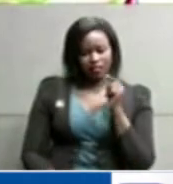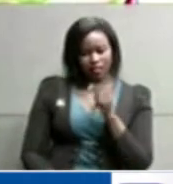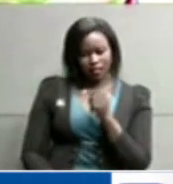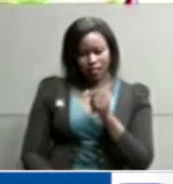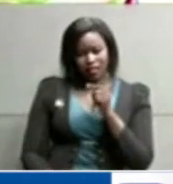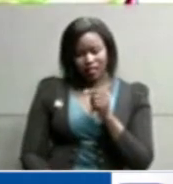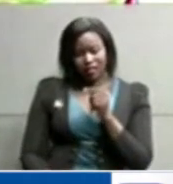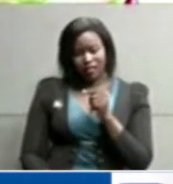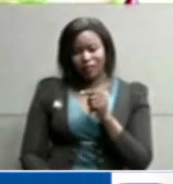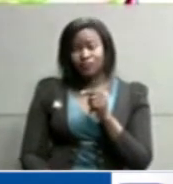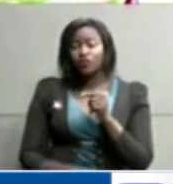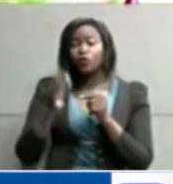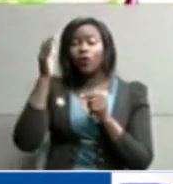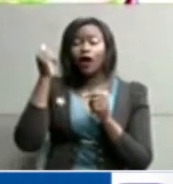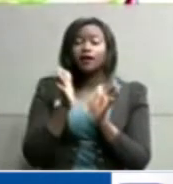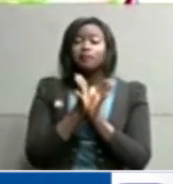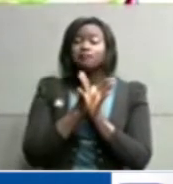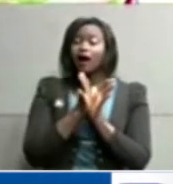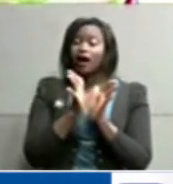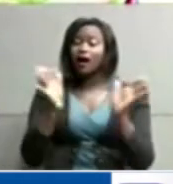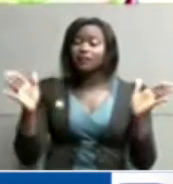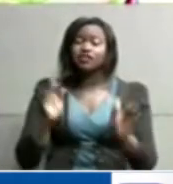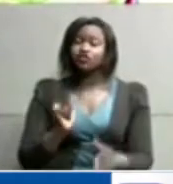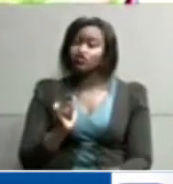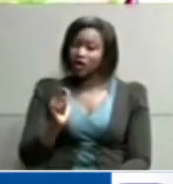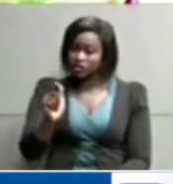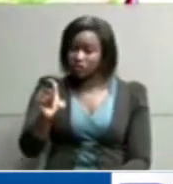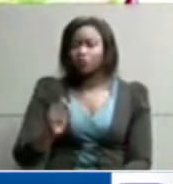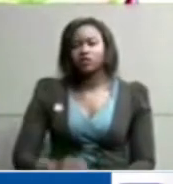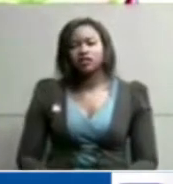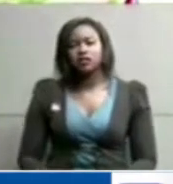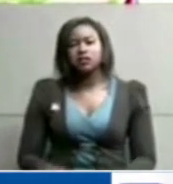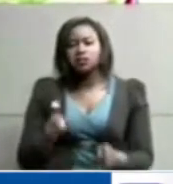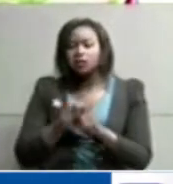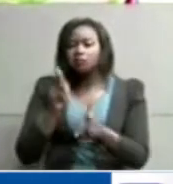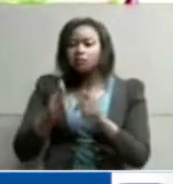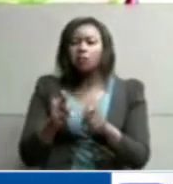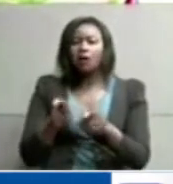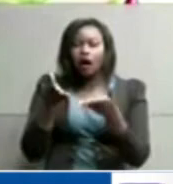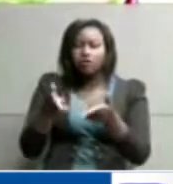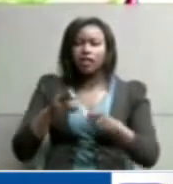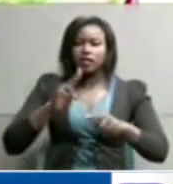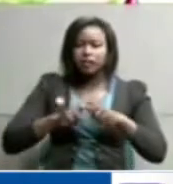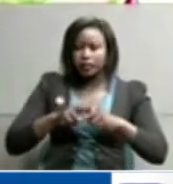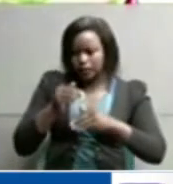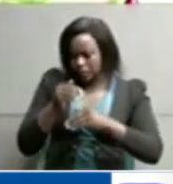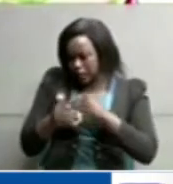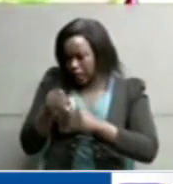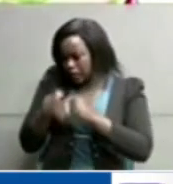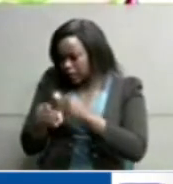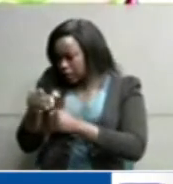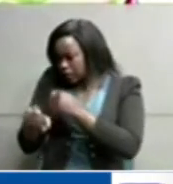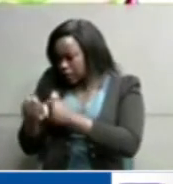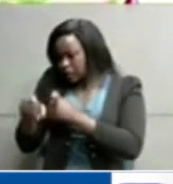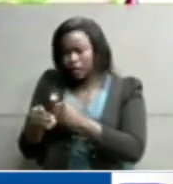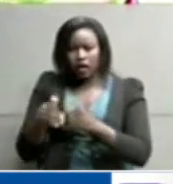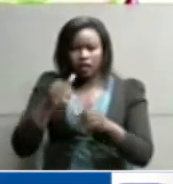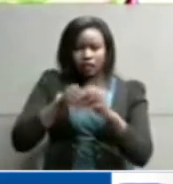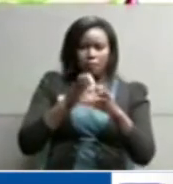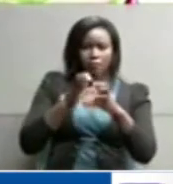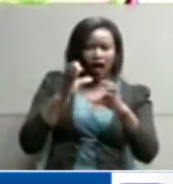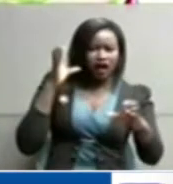this public transport is where you get these people who are sitting together in a bus